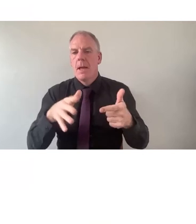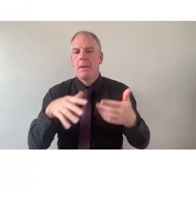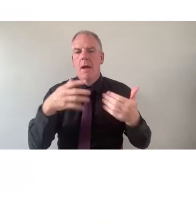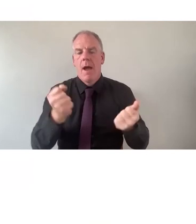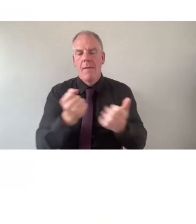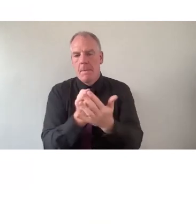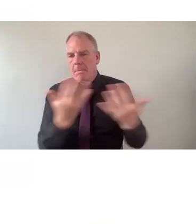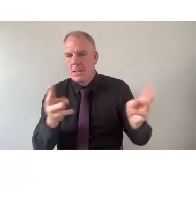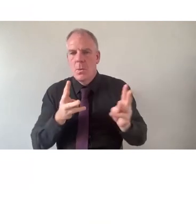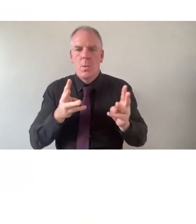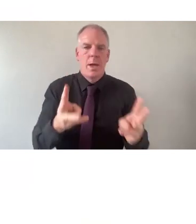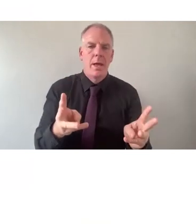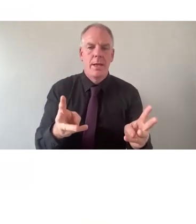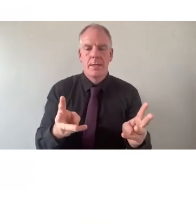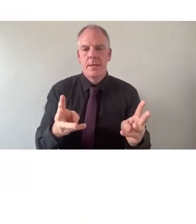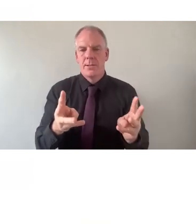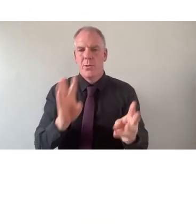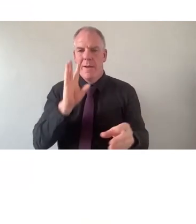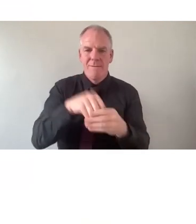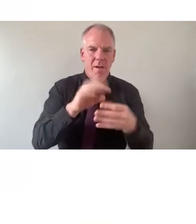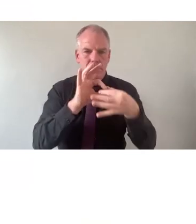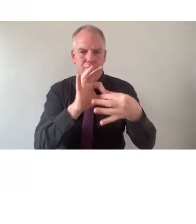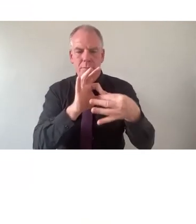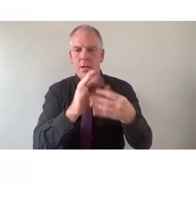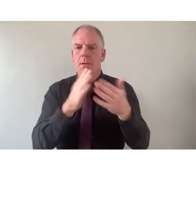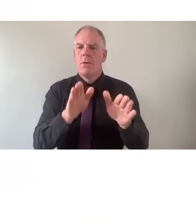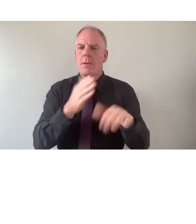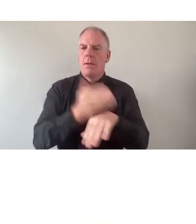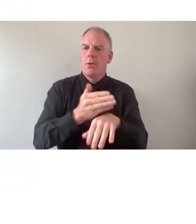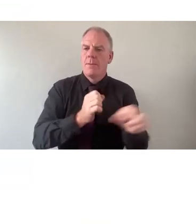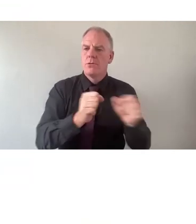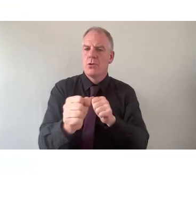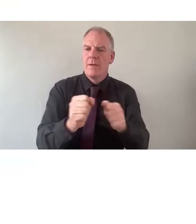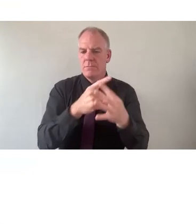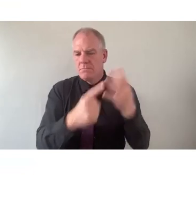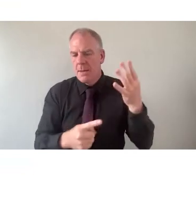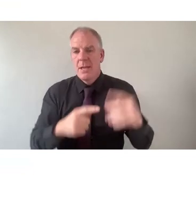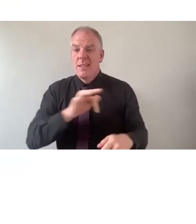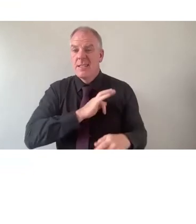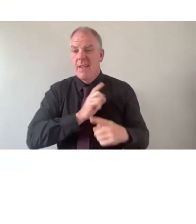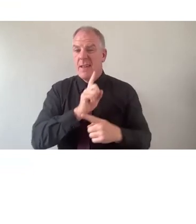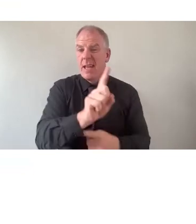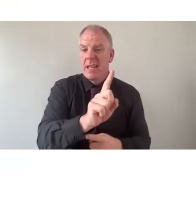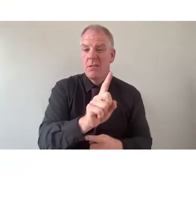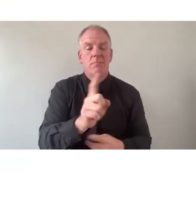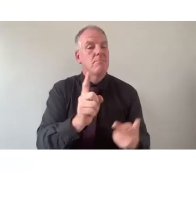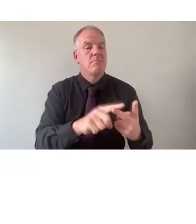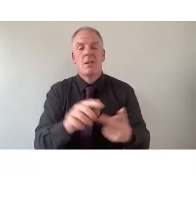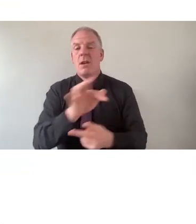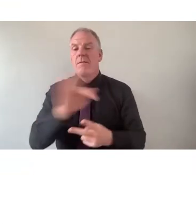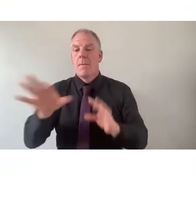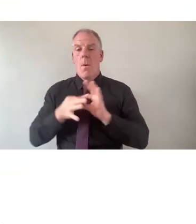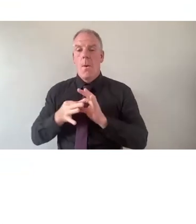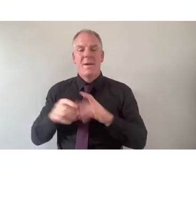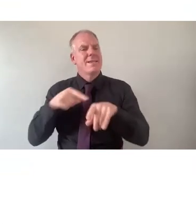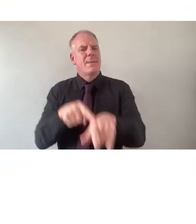of engaging with public employment services in person or perhaps at a distance, depending on what